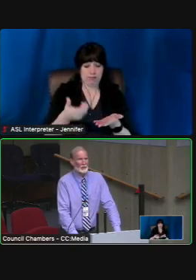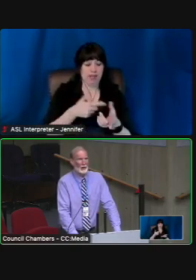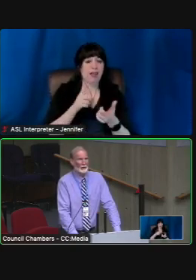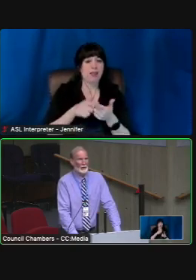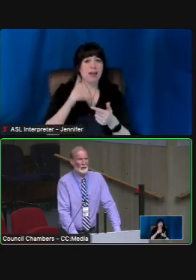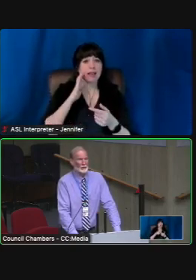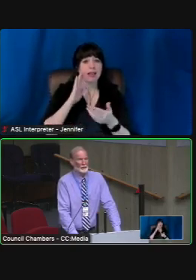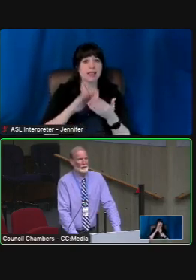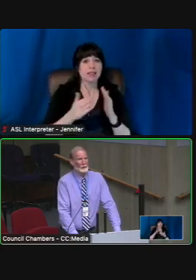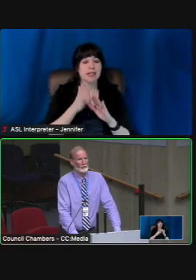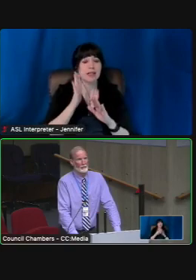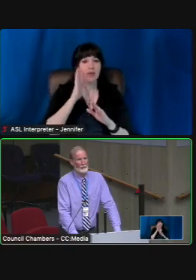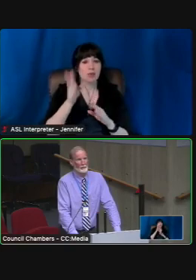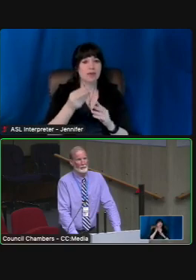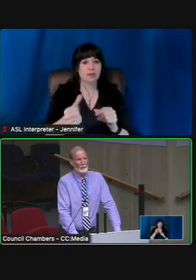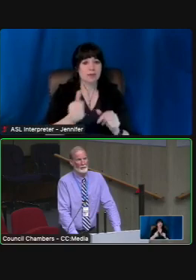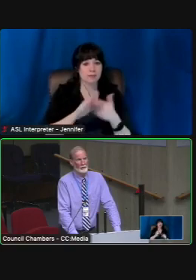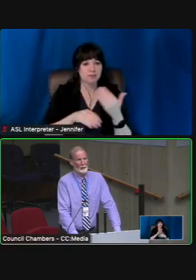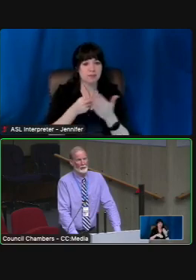million allocation of